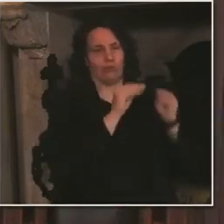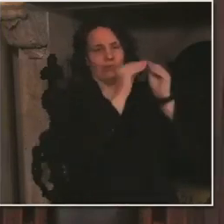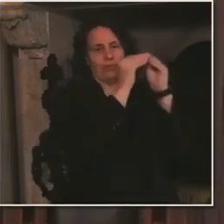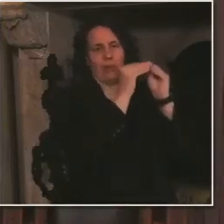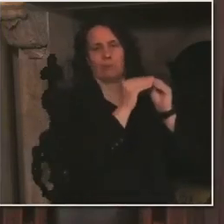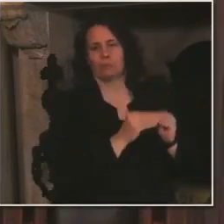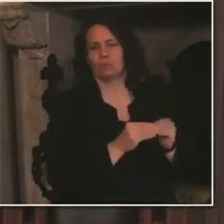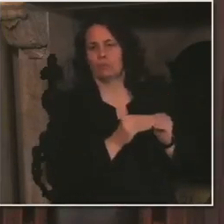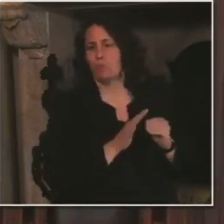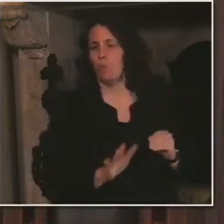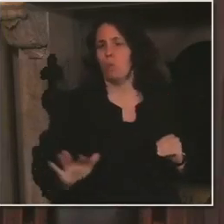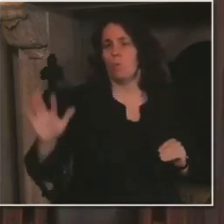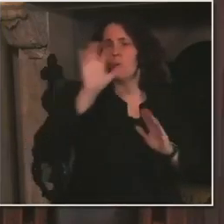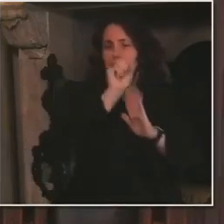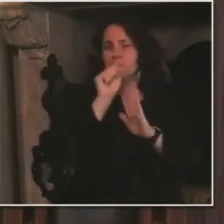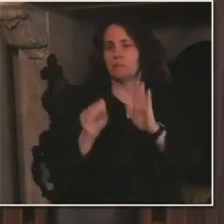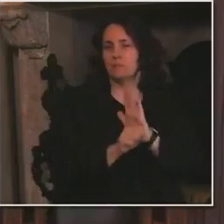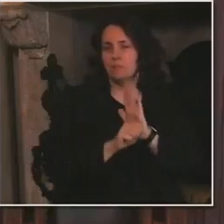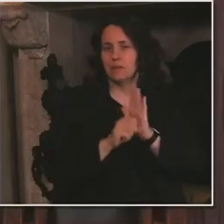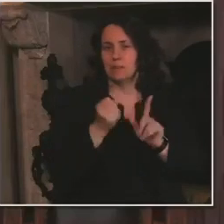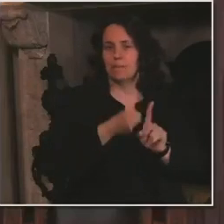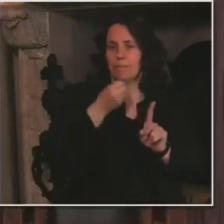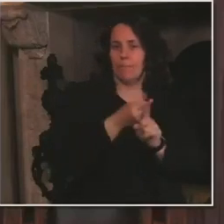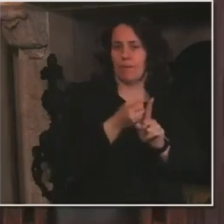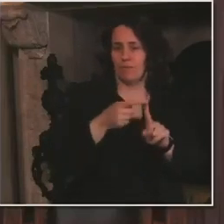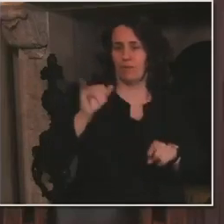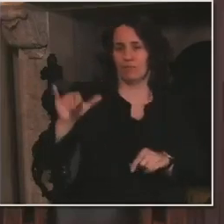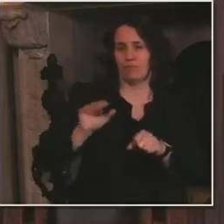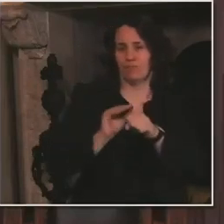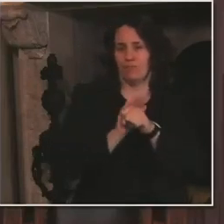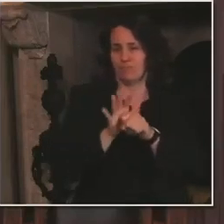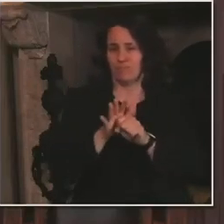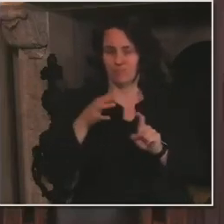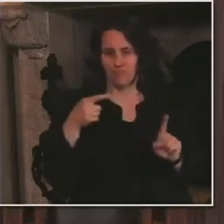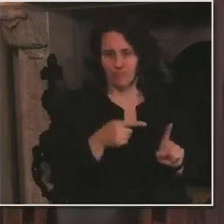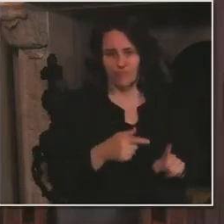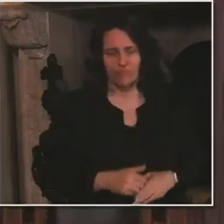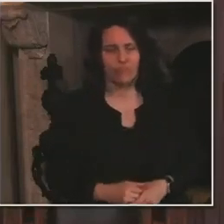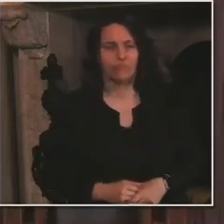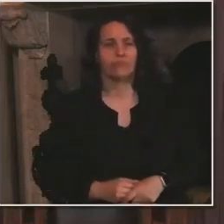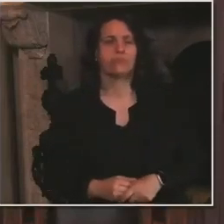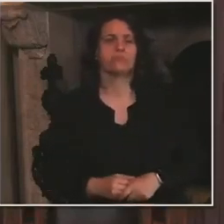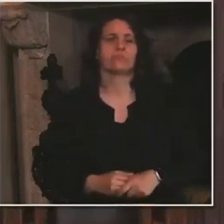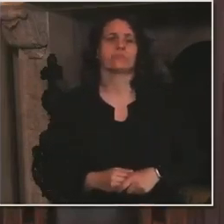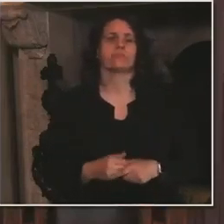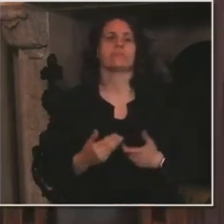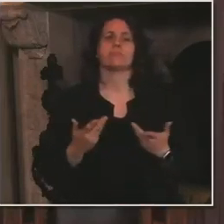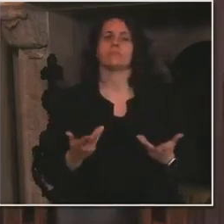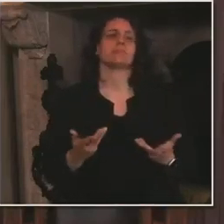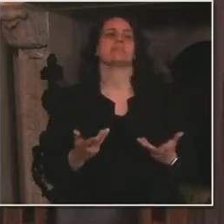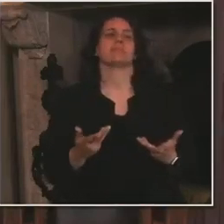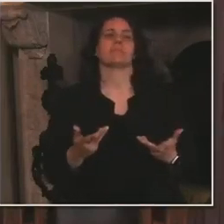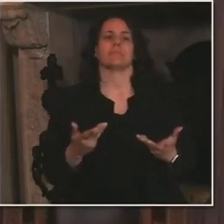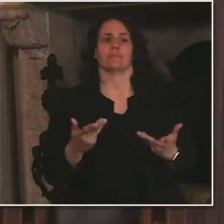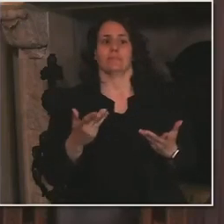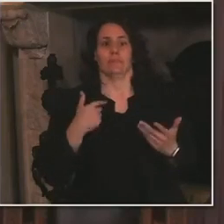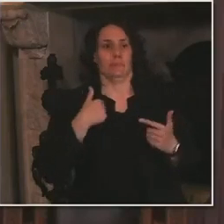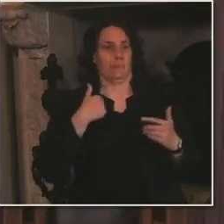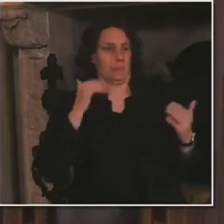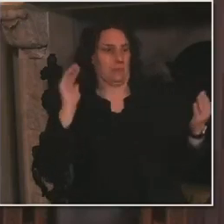AP was dealt with that issue. We've had some surges, absolutely, but if you look at it as compared to the number of